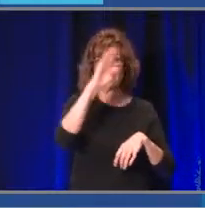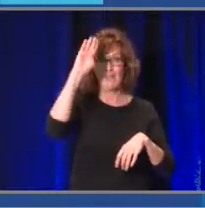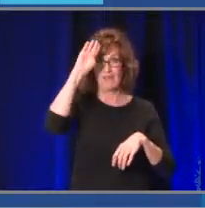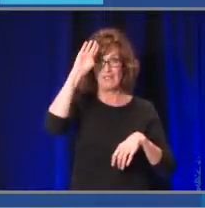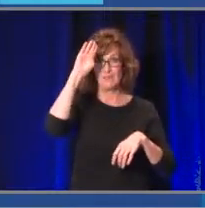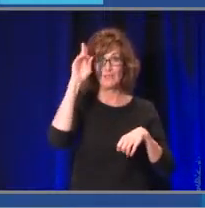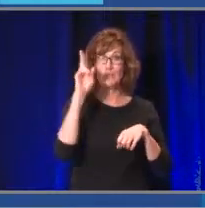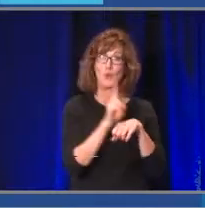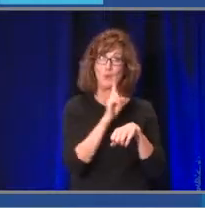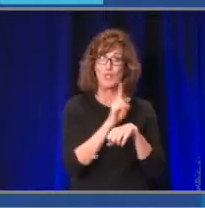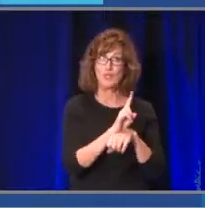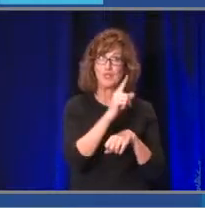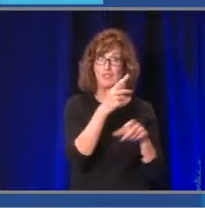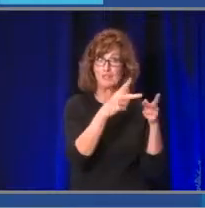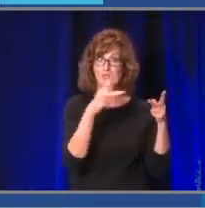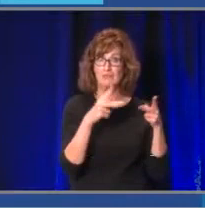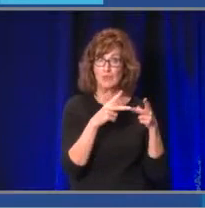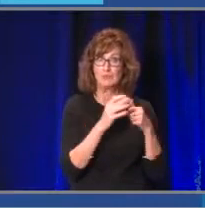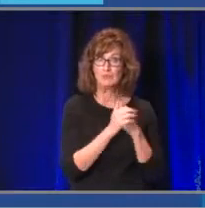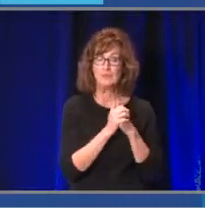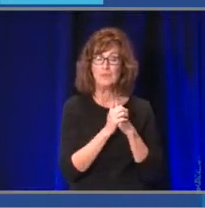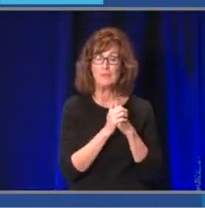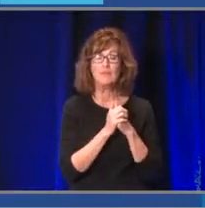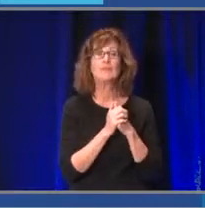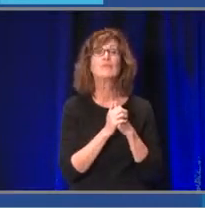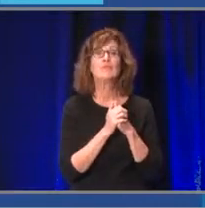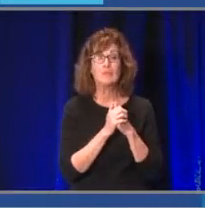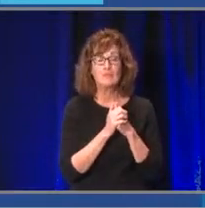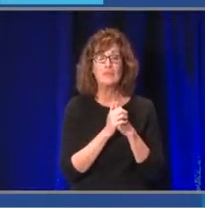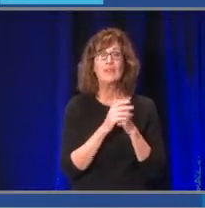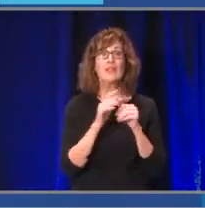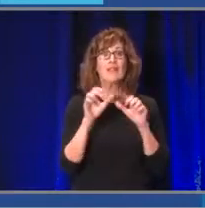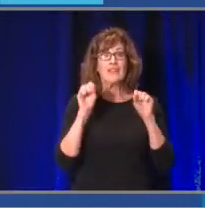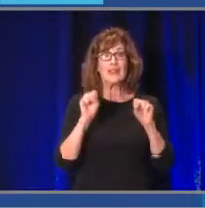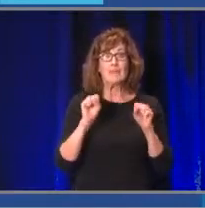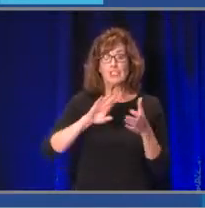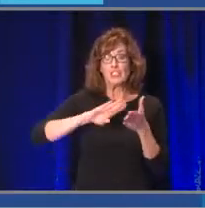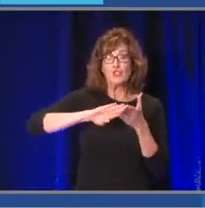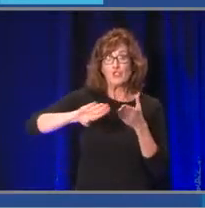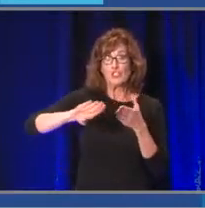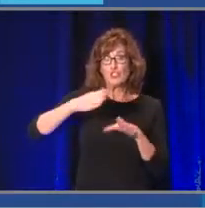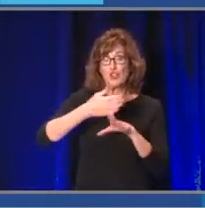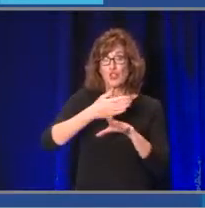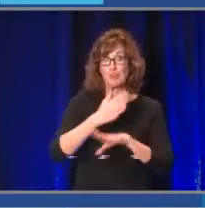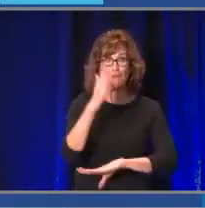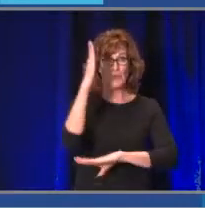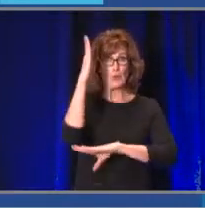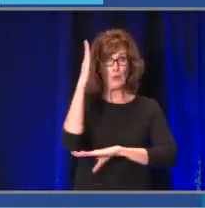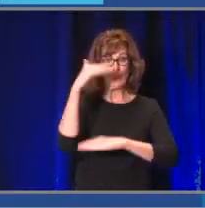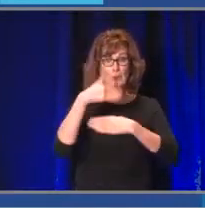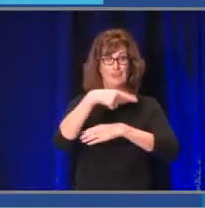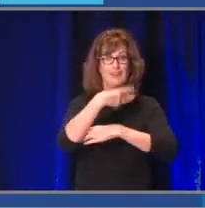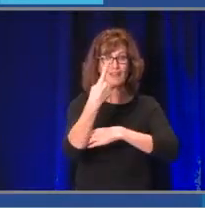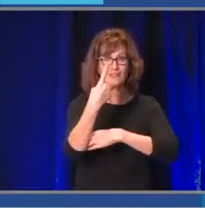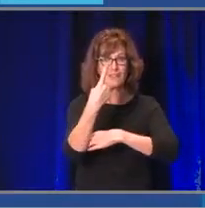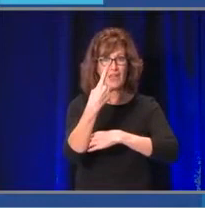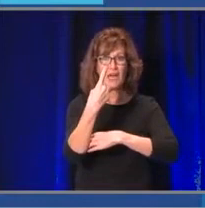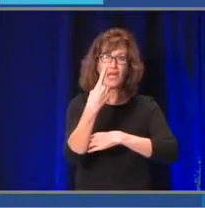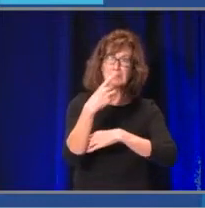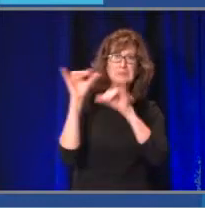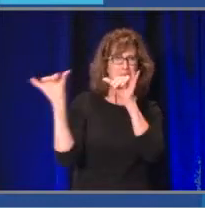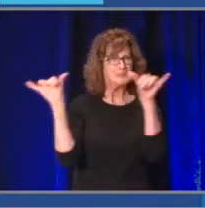single port. Our ability to get those patients out the next morning, discharged before noon, is equally good,